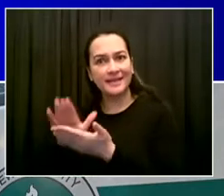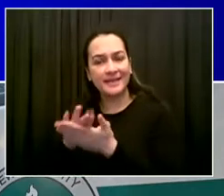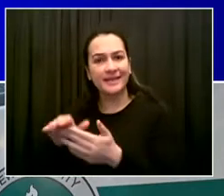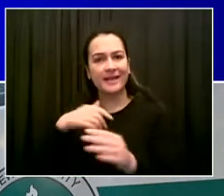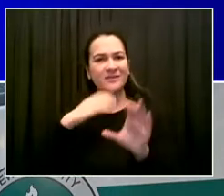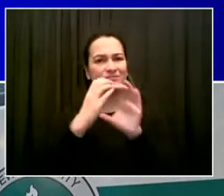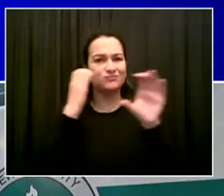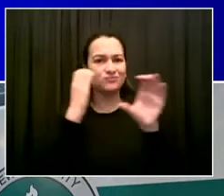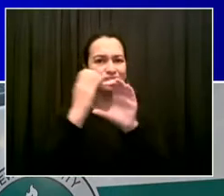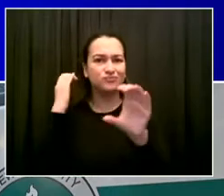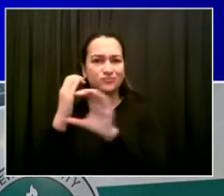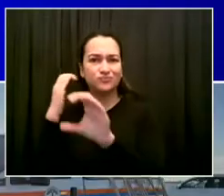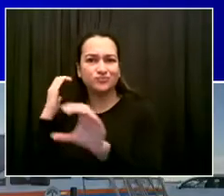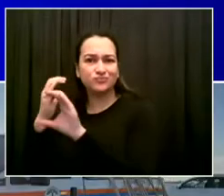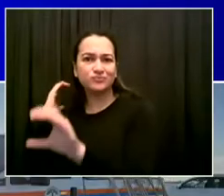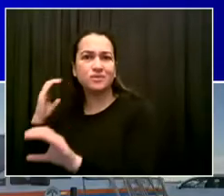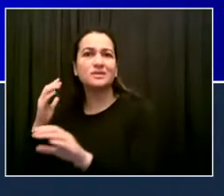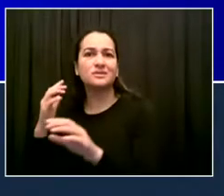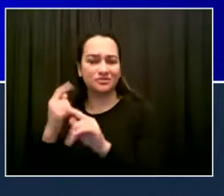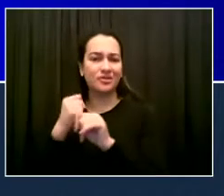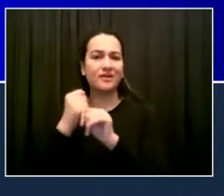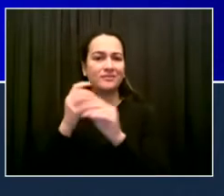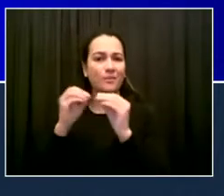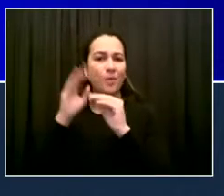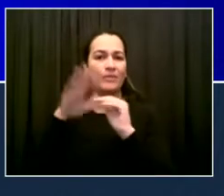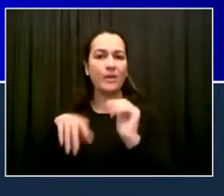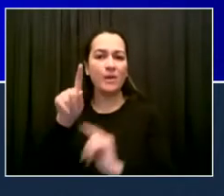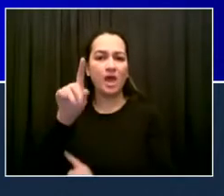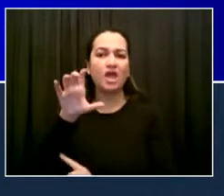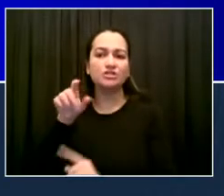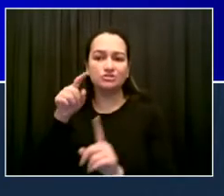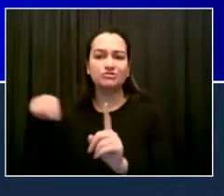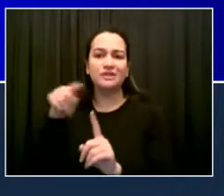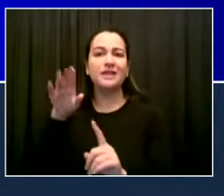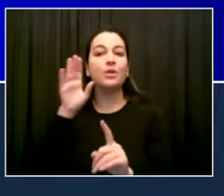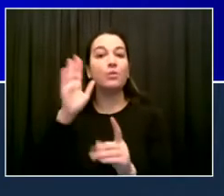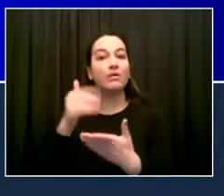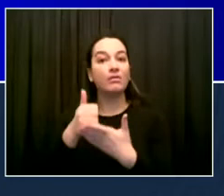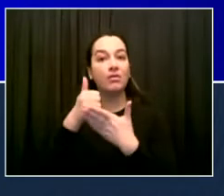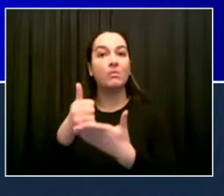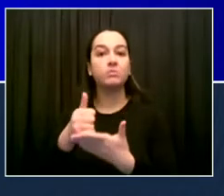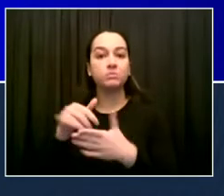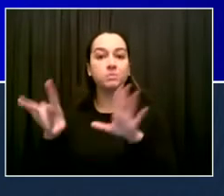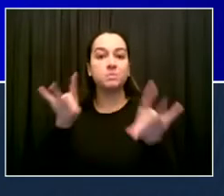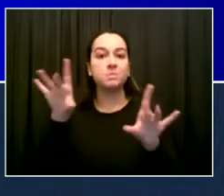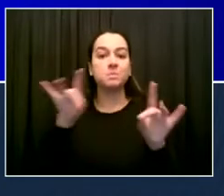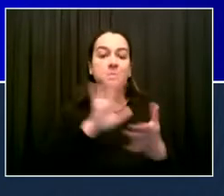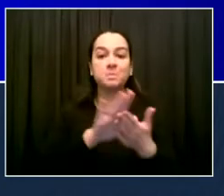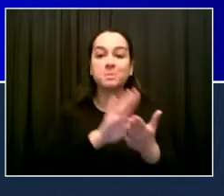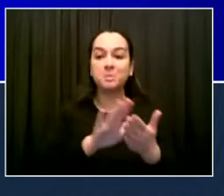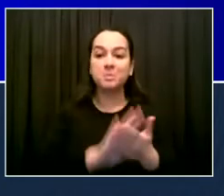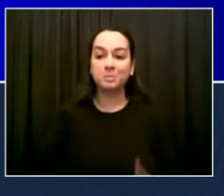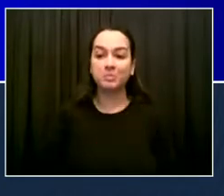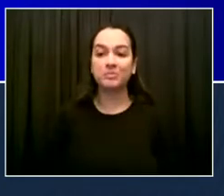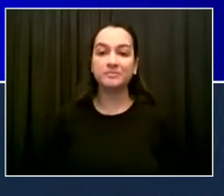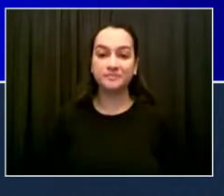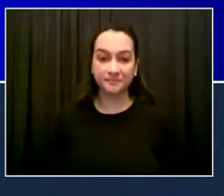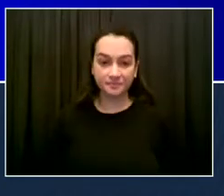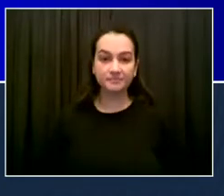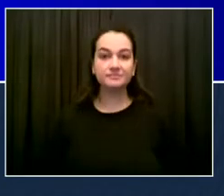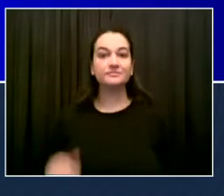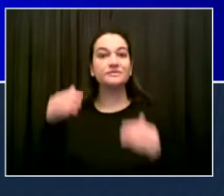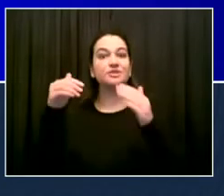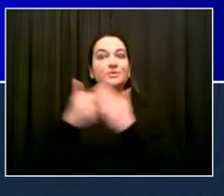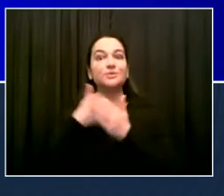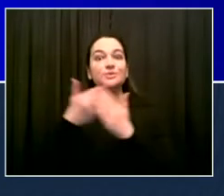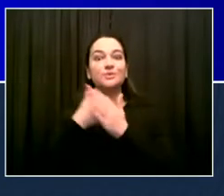city. If you have a cleanup idea and you need help getting it to happen, we're going to be able to do that with the community